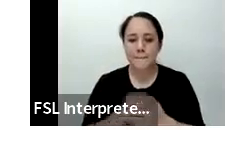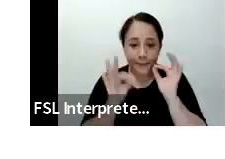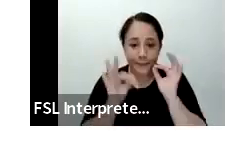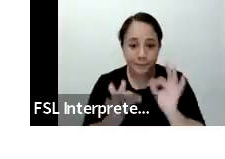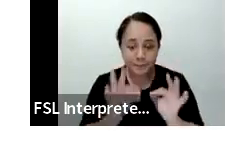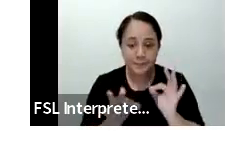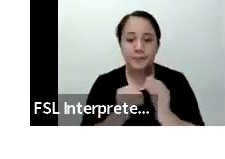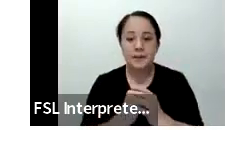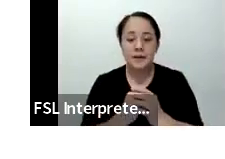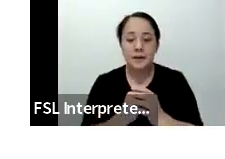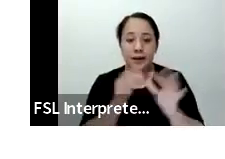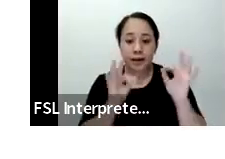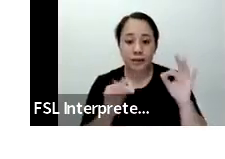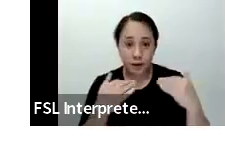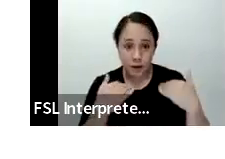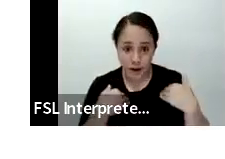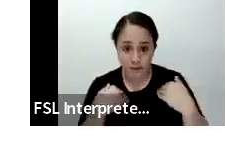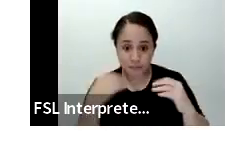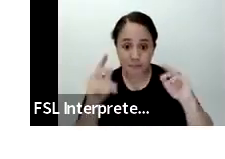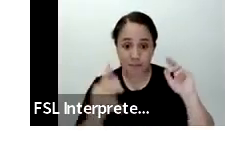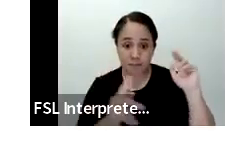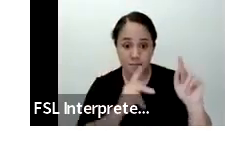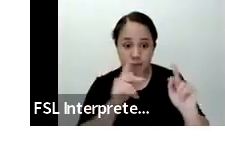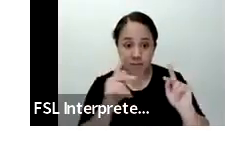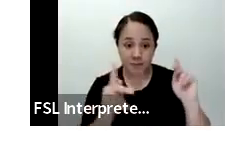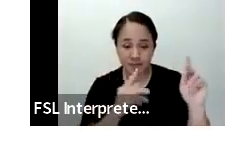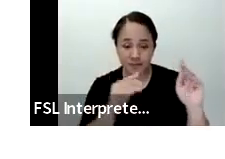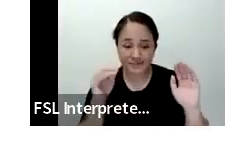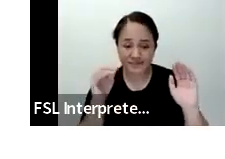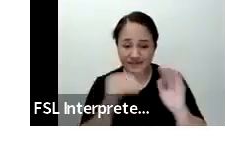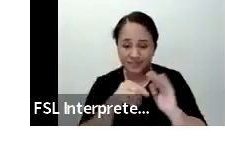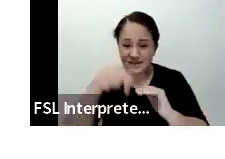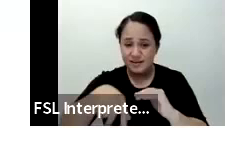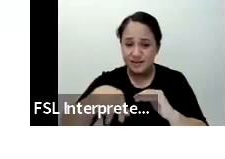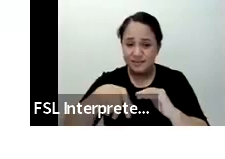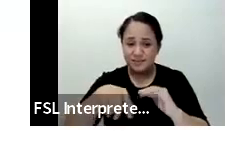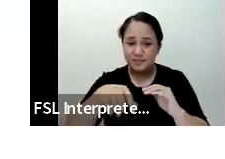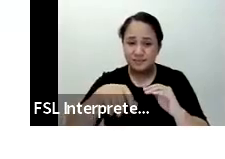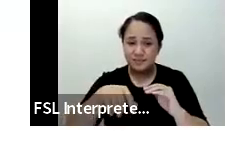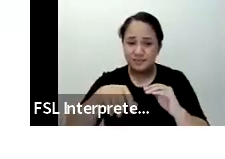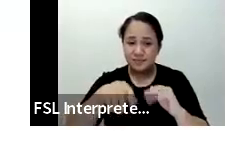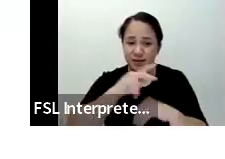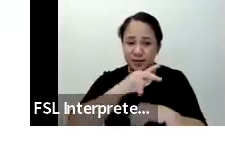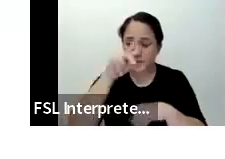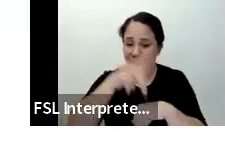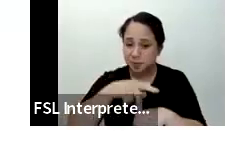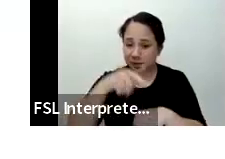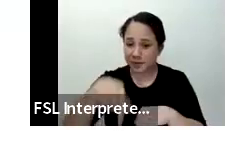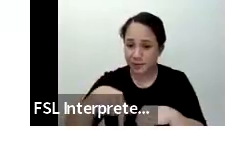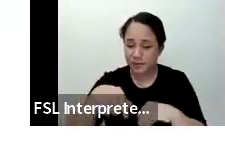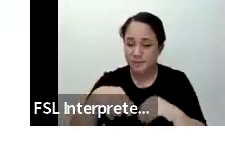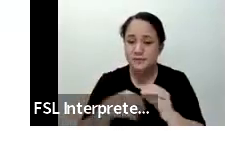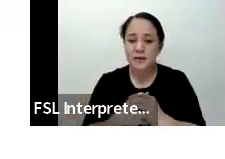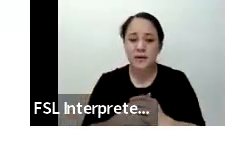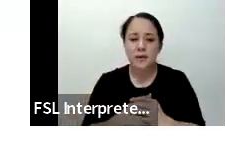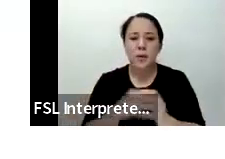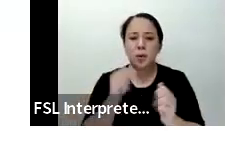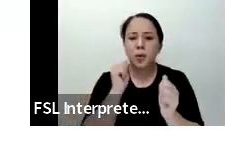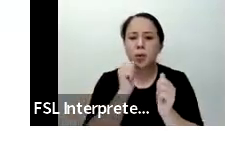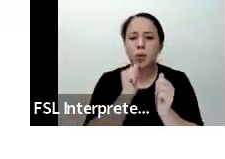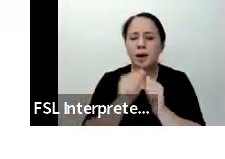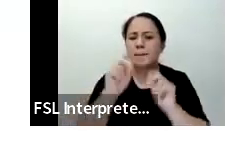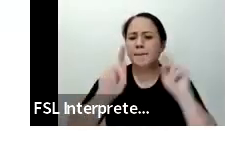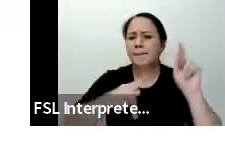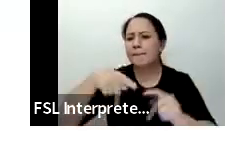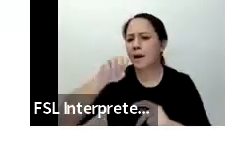there will be depopulation in the Philippines. Is this something that will happen? No? Well, let's define the population. The